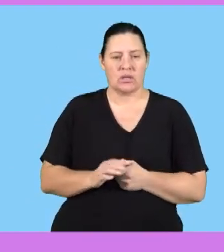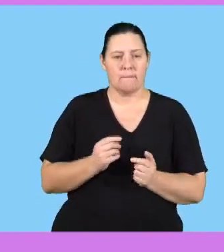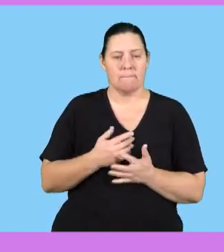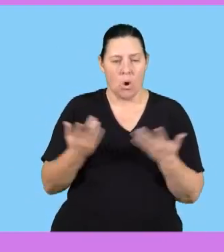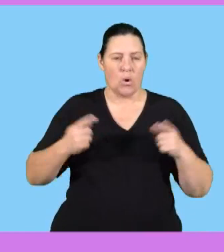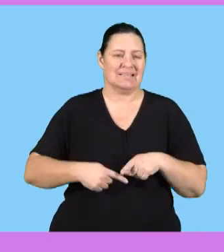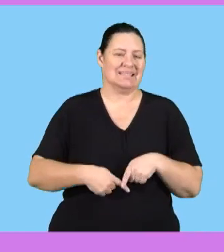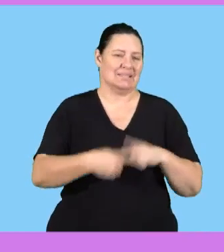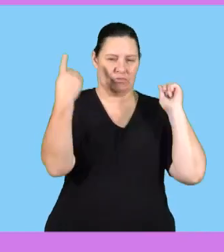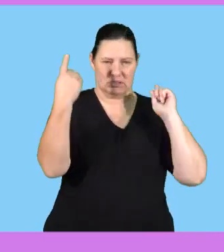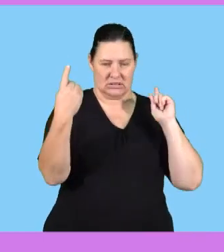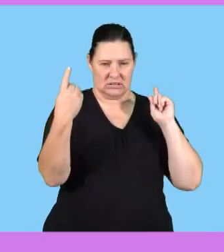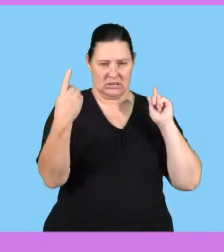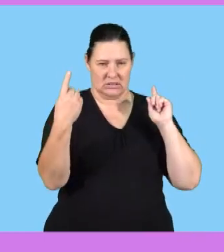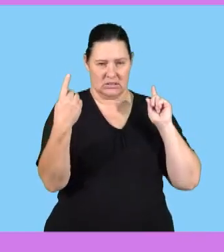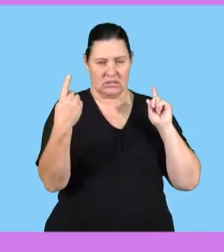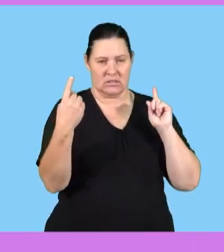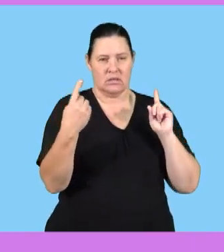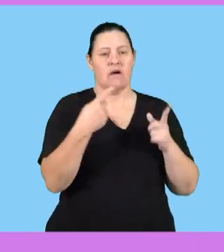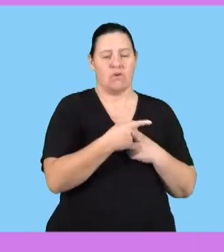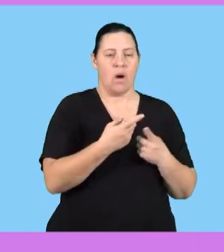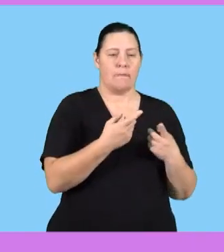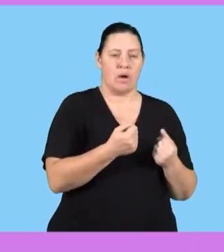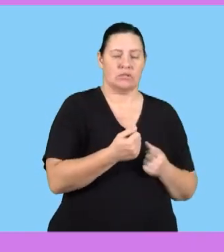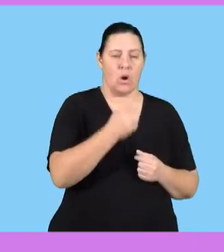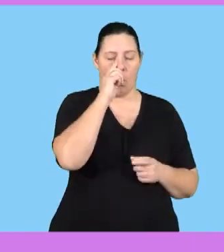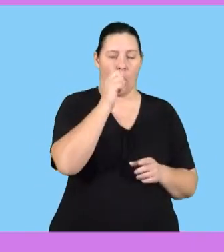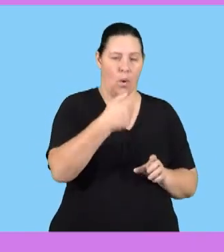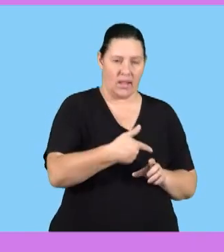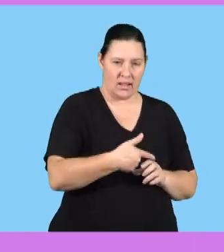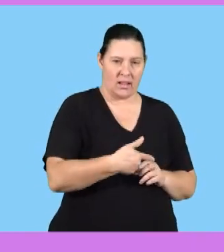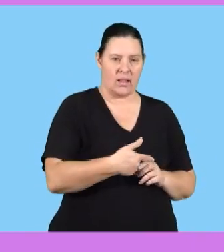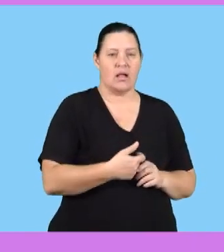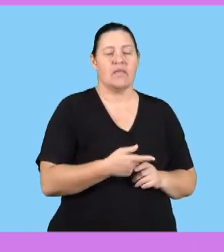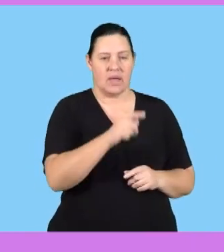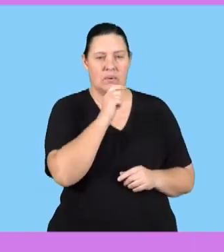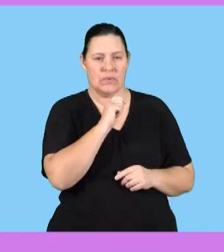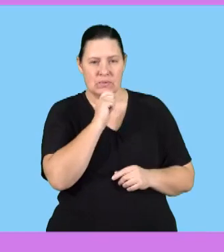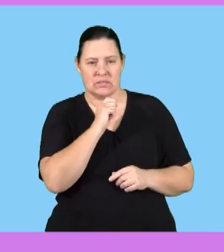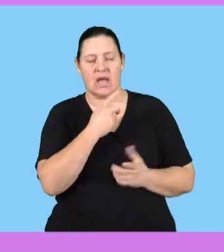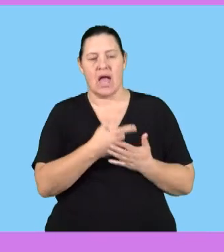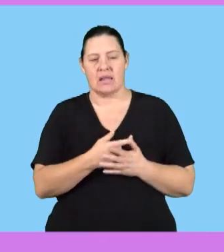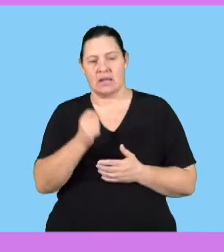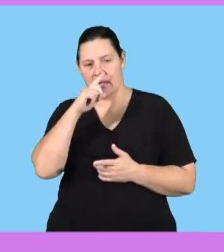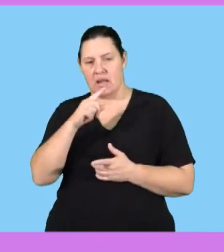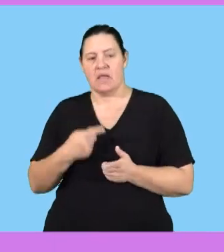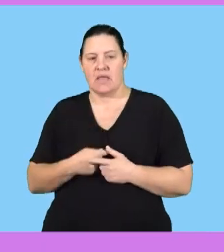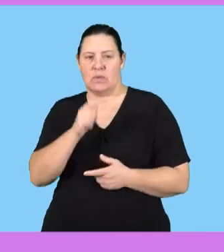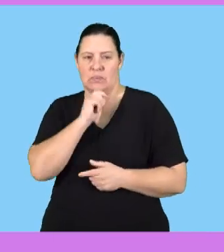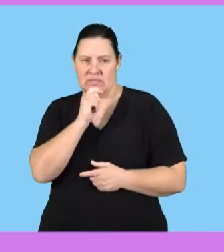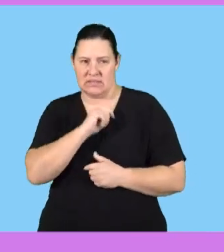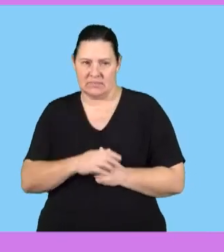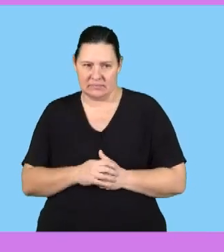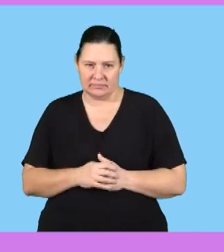the greatest difference, right? Greatest difference between the amount of crude oil they produce and the amount of crude oil